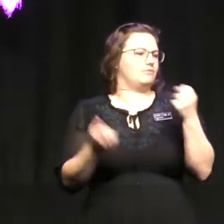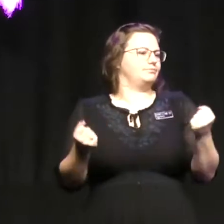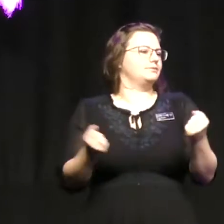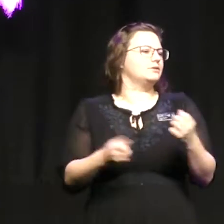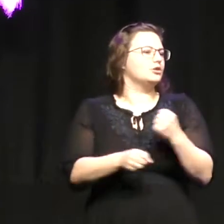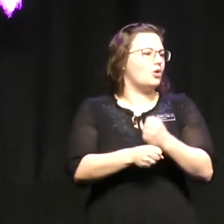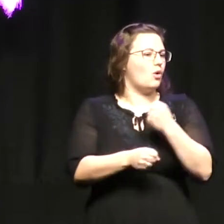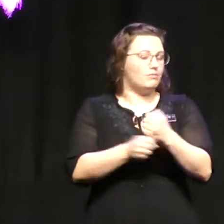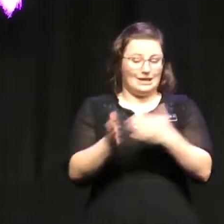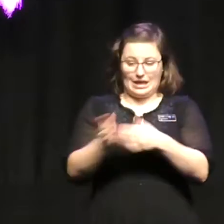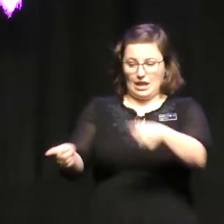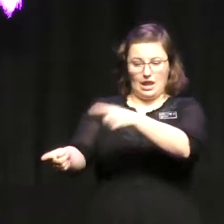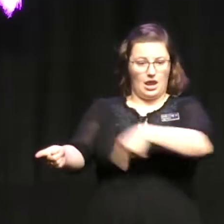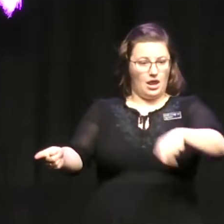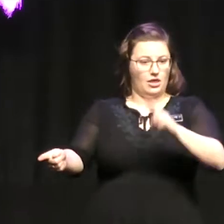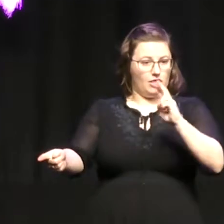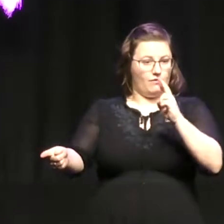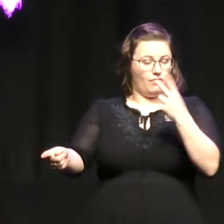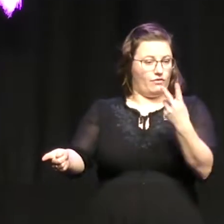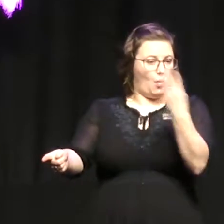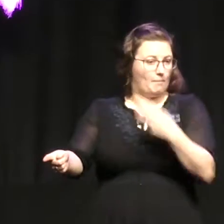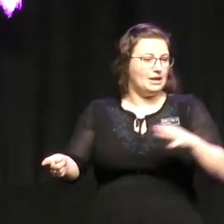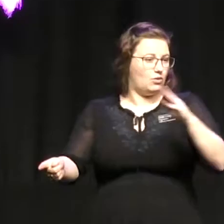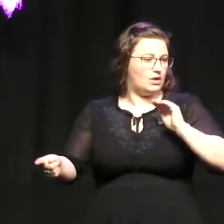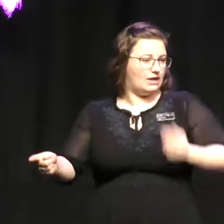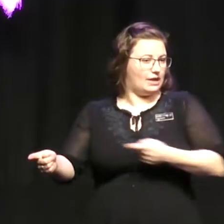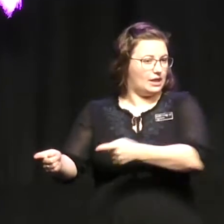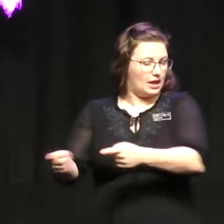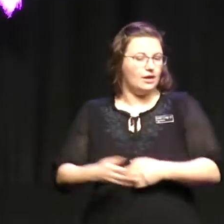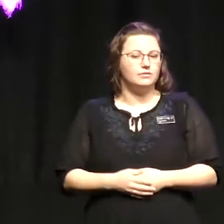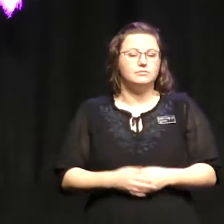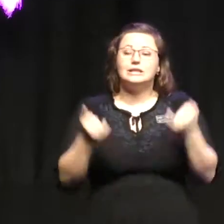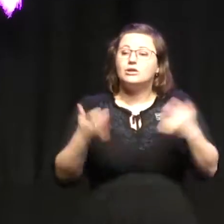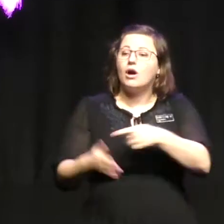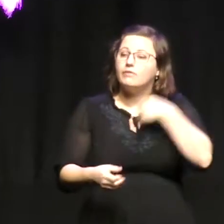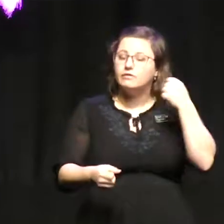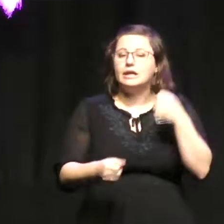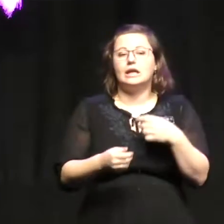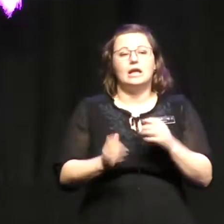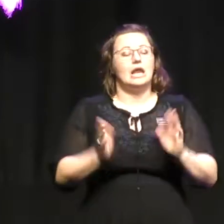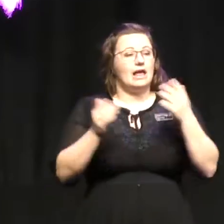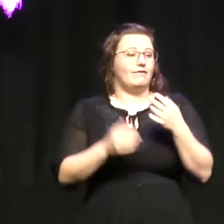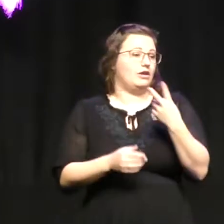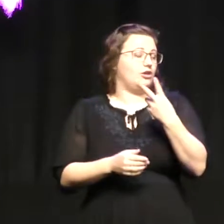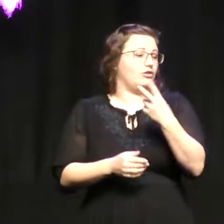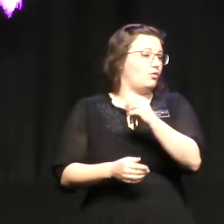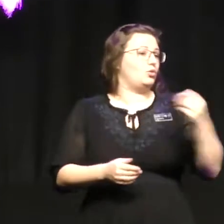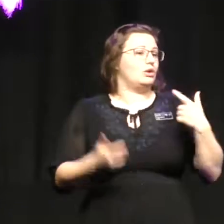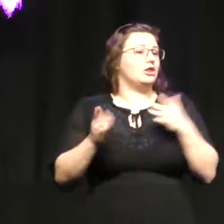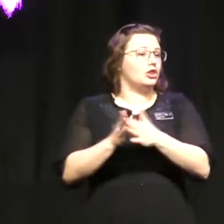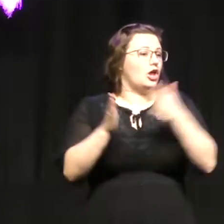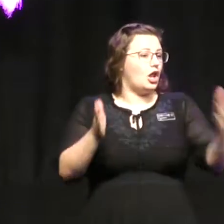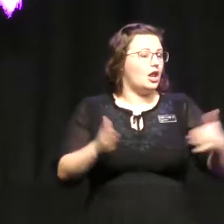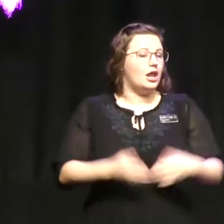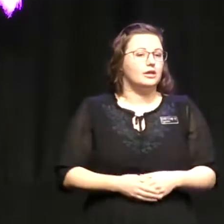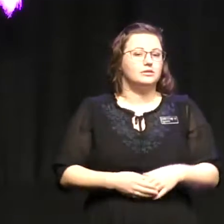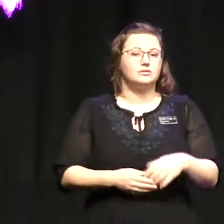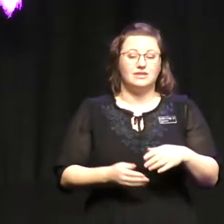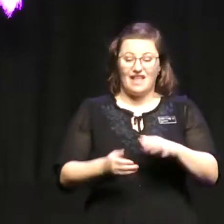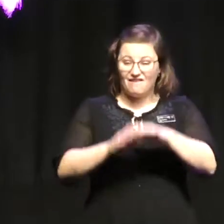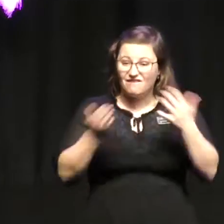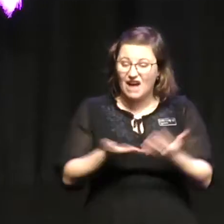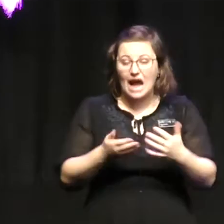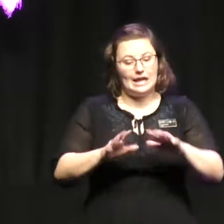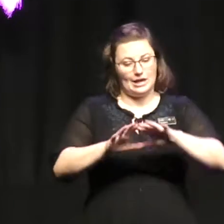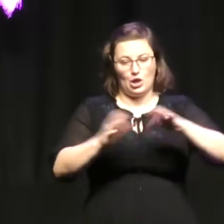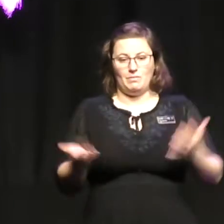our 2 million women workers. Today, we live in the 21st century, globalized world